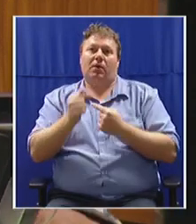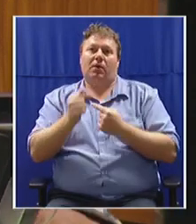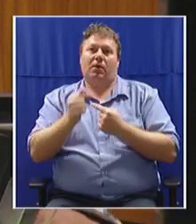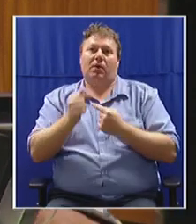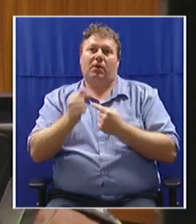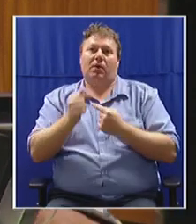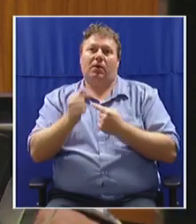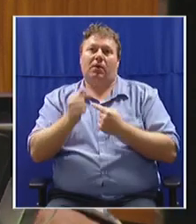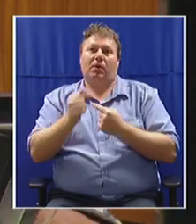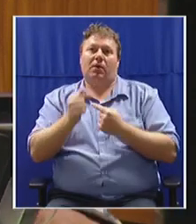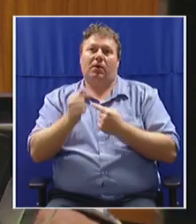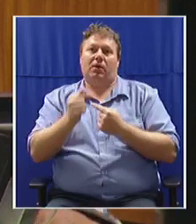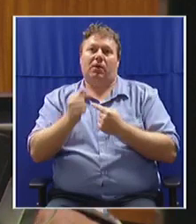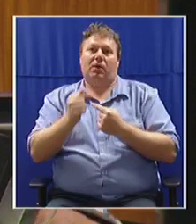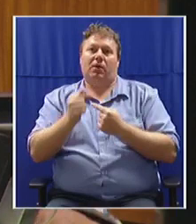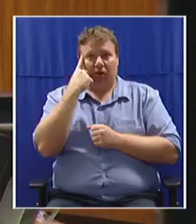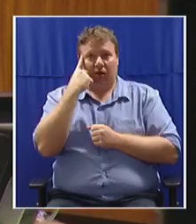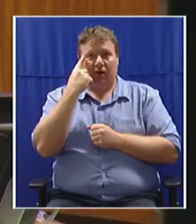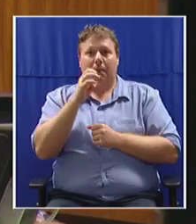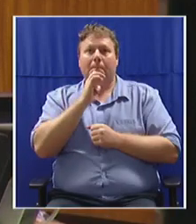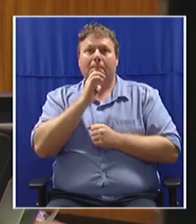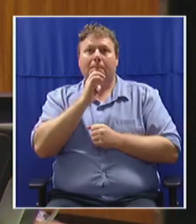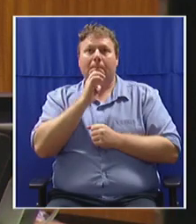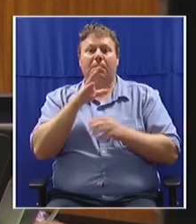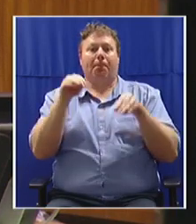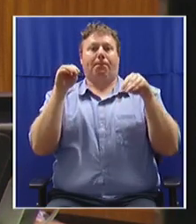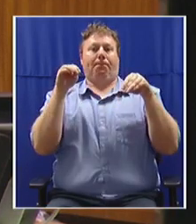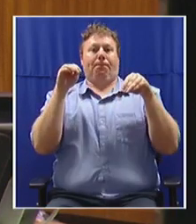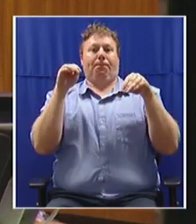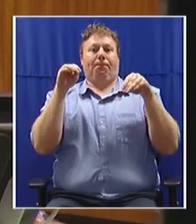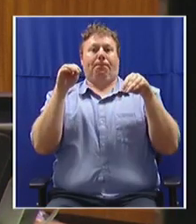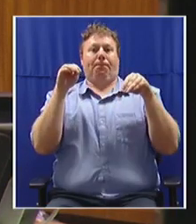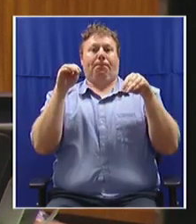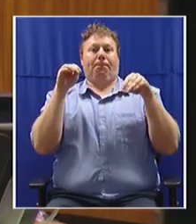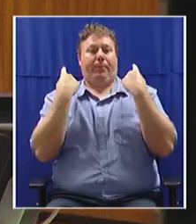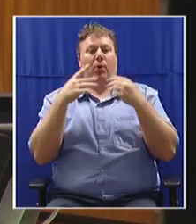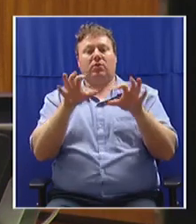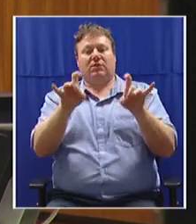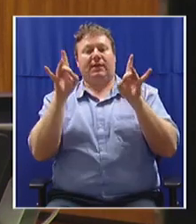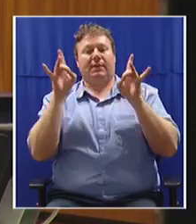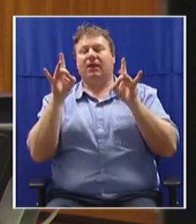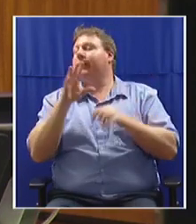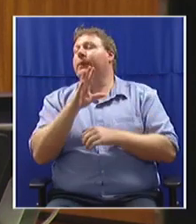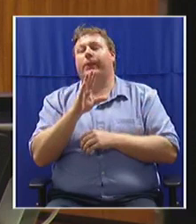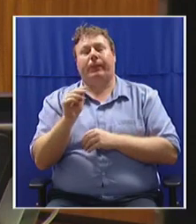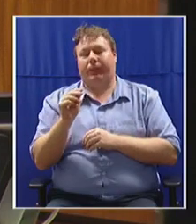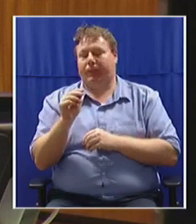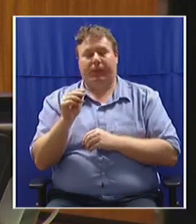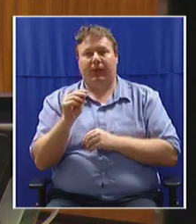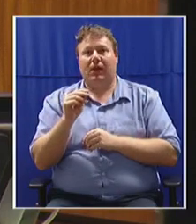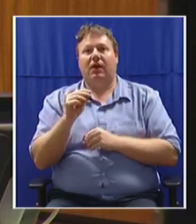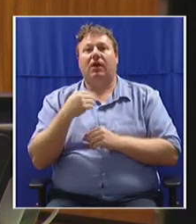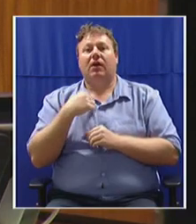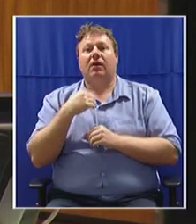that that says that we are mum or that we are scared or that we can't deal with the matter. I